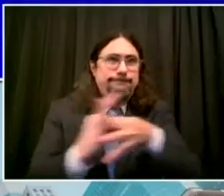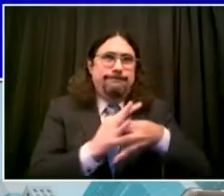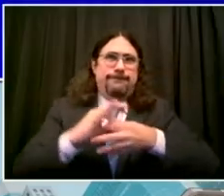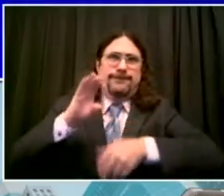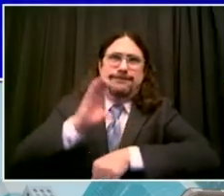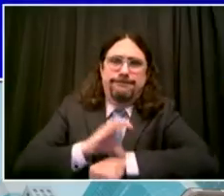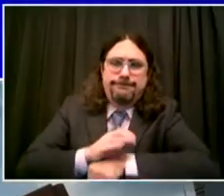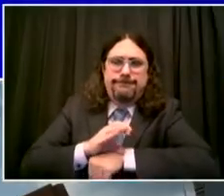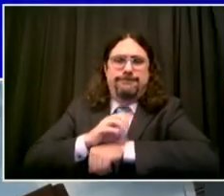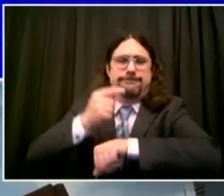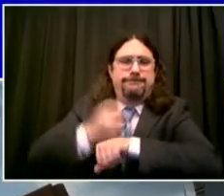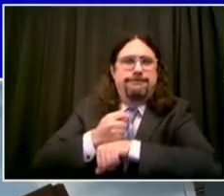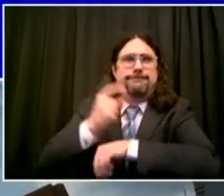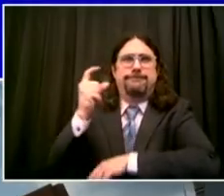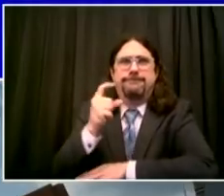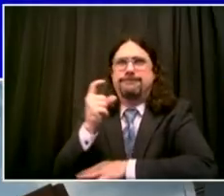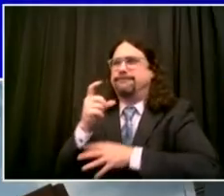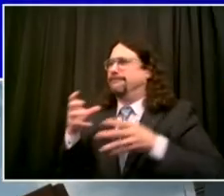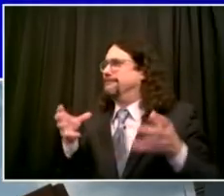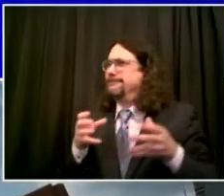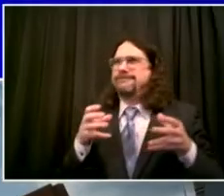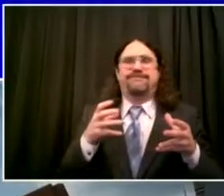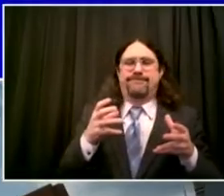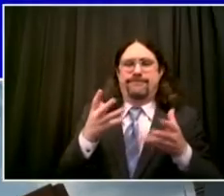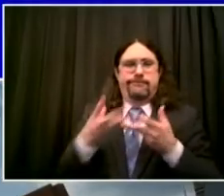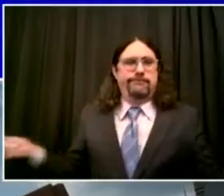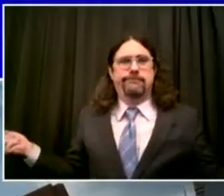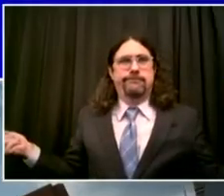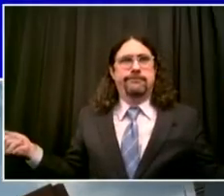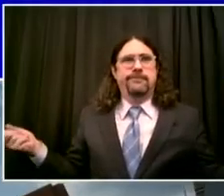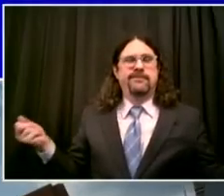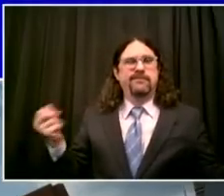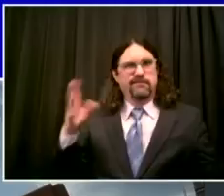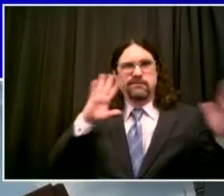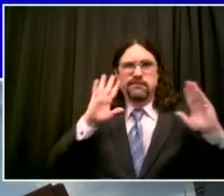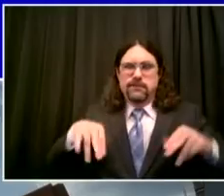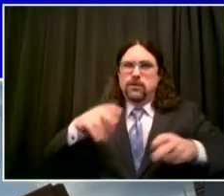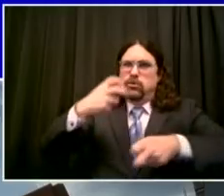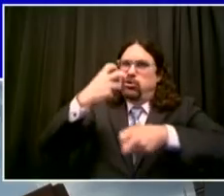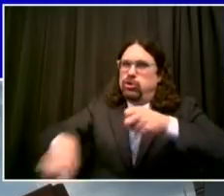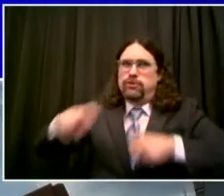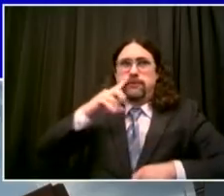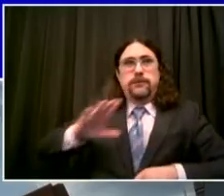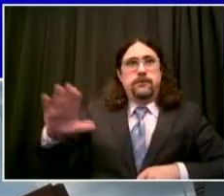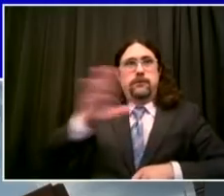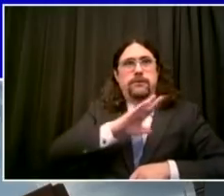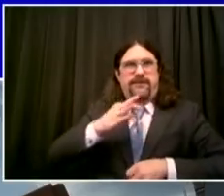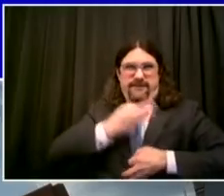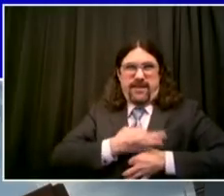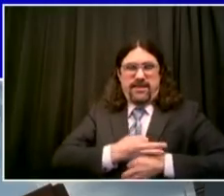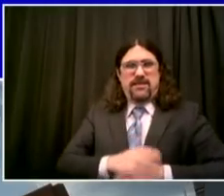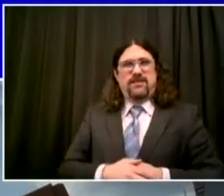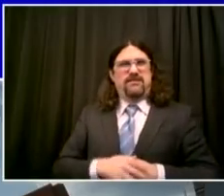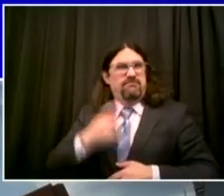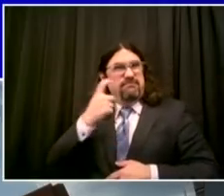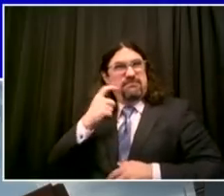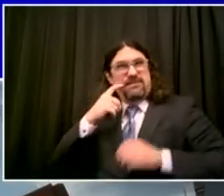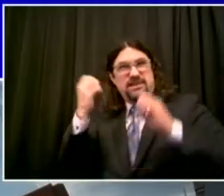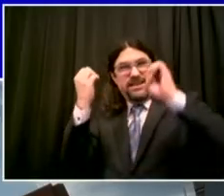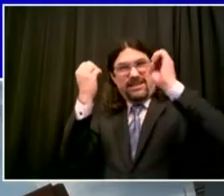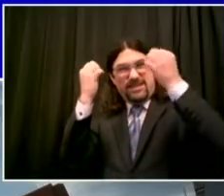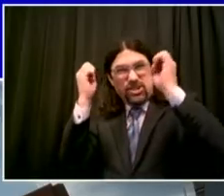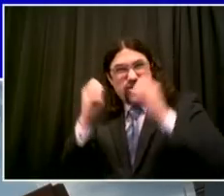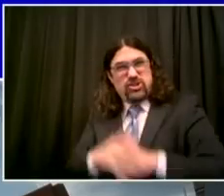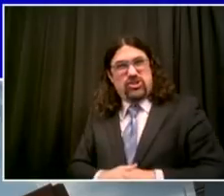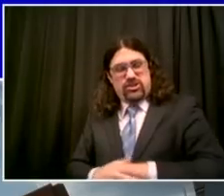in three great faith traditions, Easter, Passover, Ramadan, and each faith tradition had to find a way to